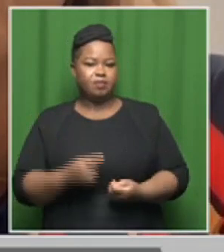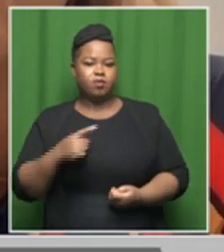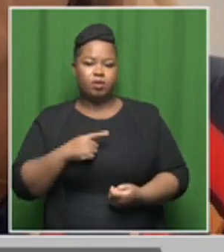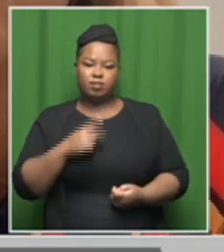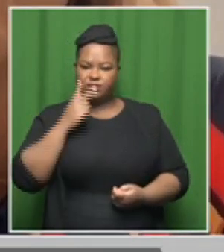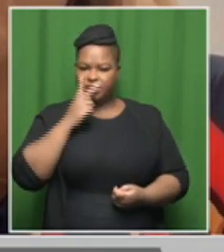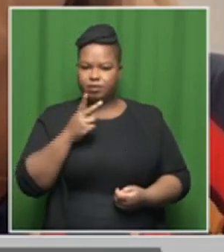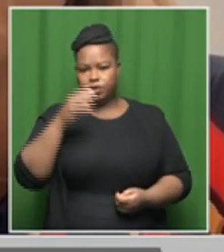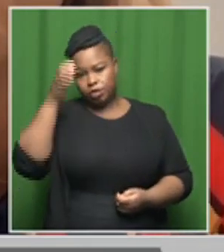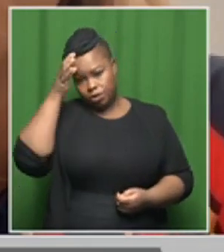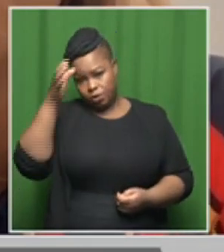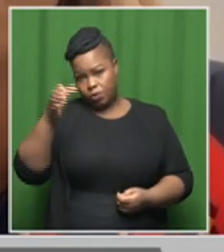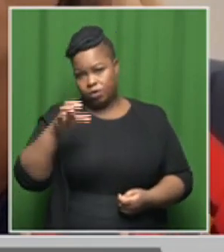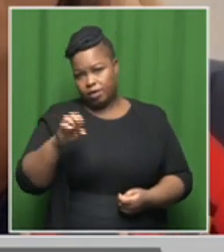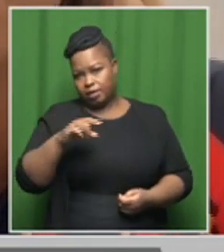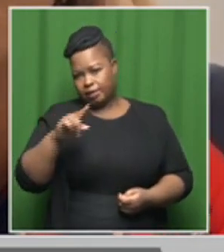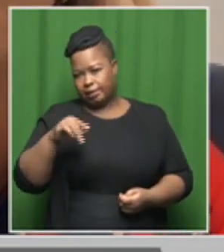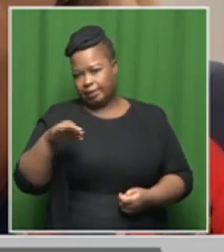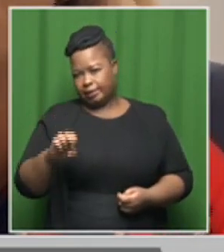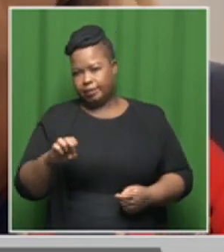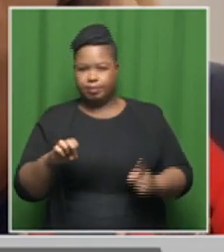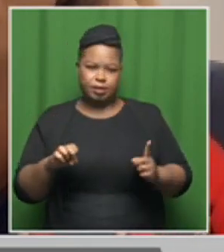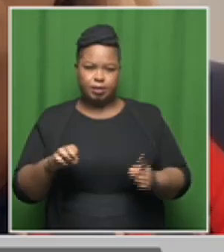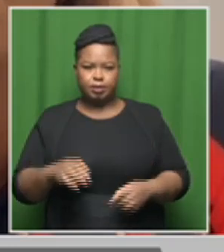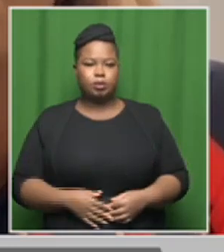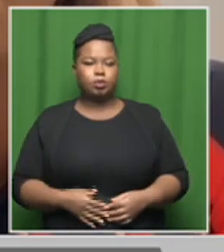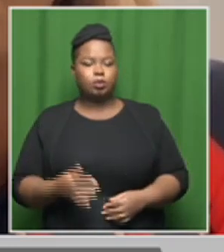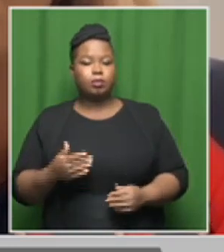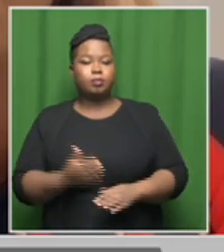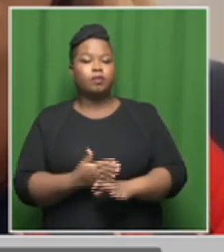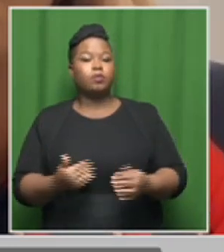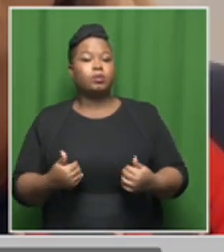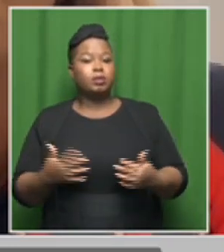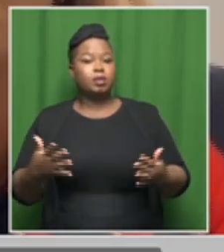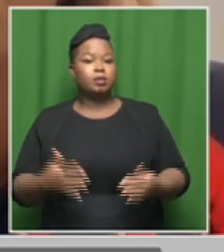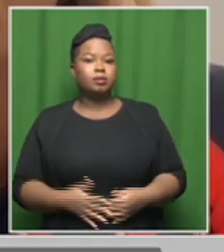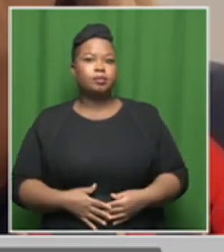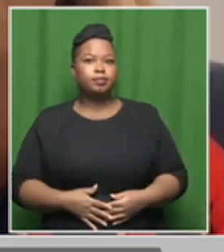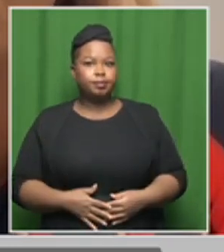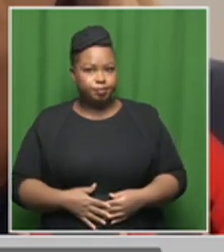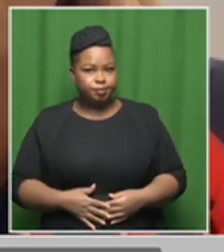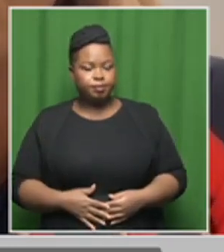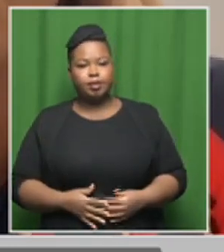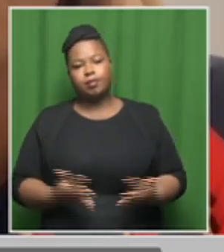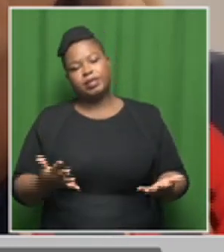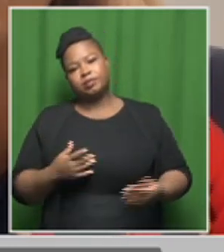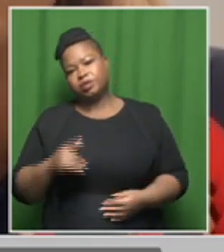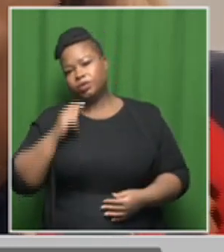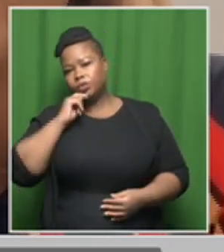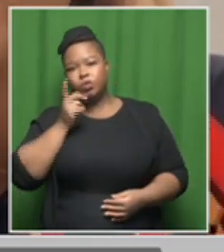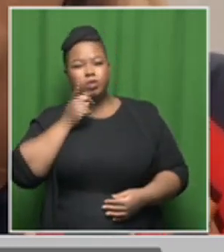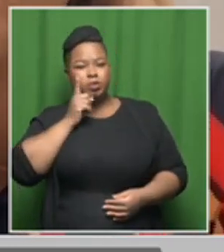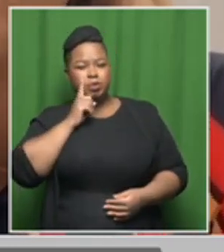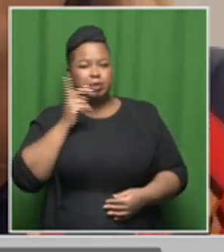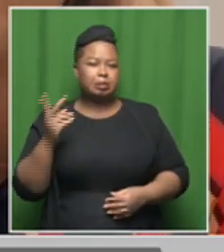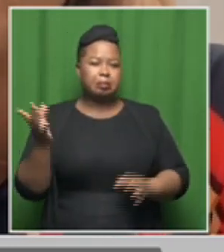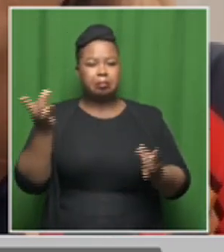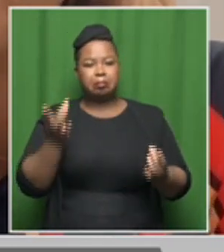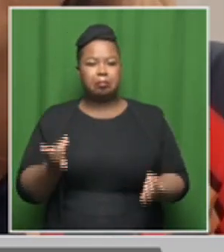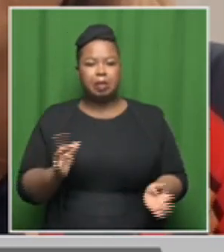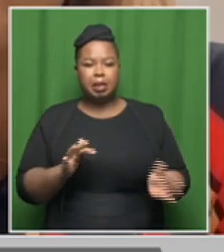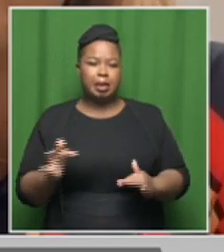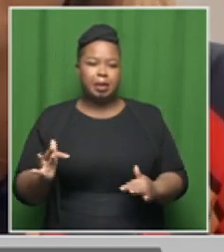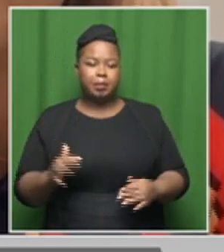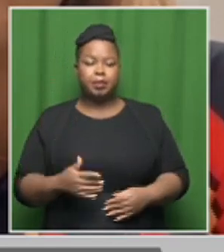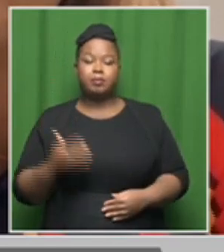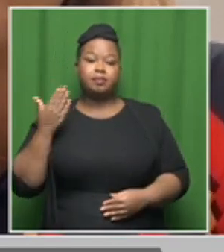But Coach Elize, you know, when we go into games of this magnitude and a test series like this one, we can't help but look at what the stats tell us about what's